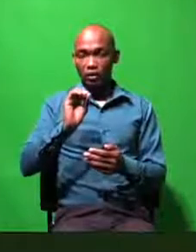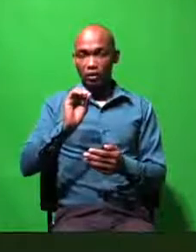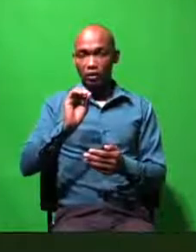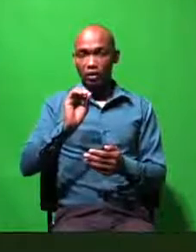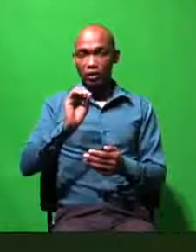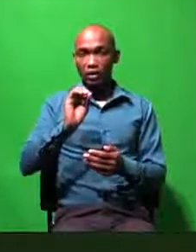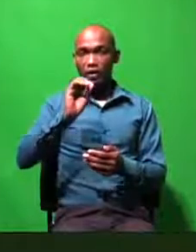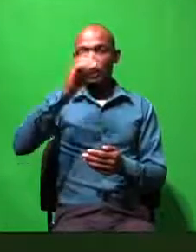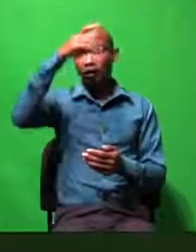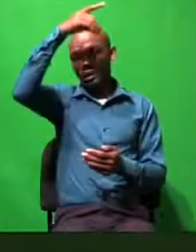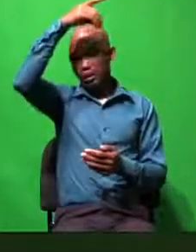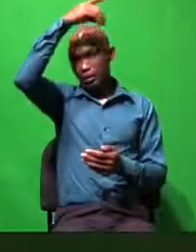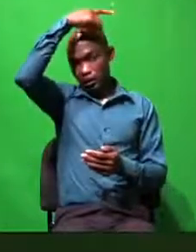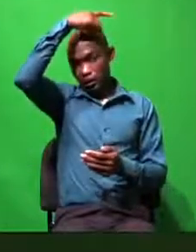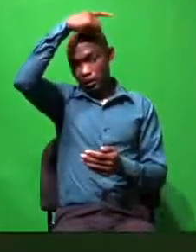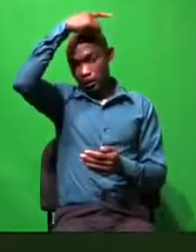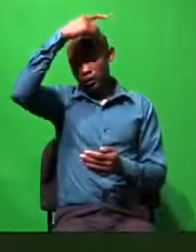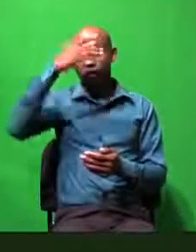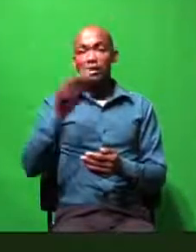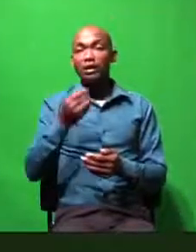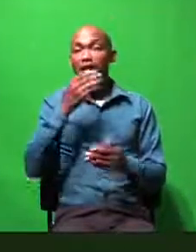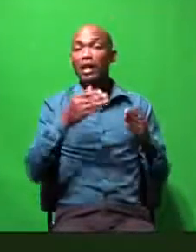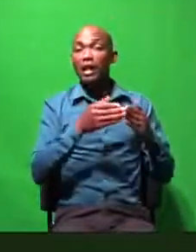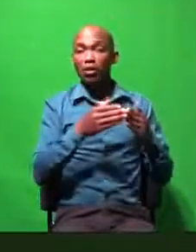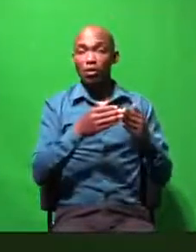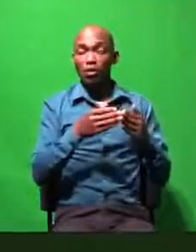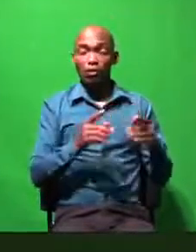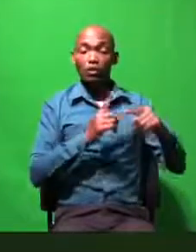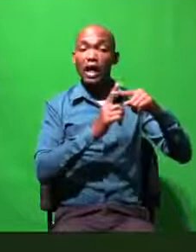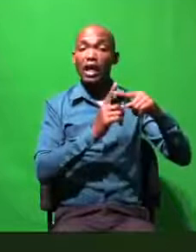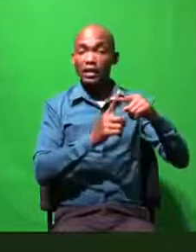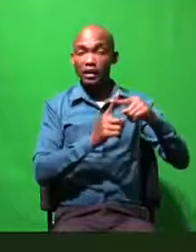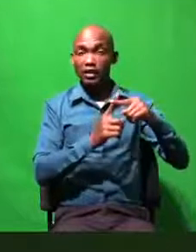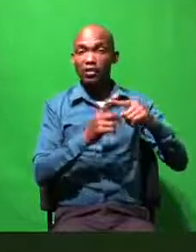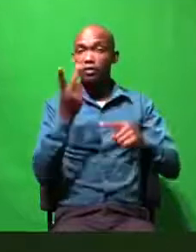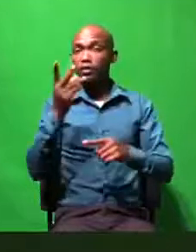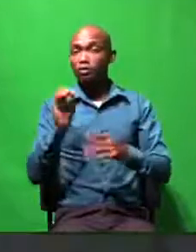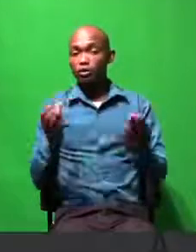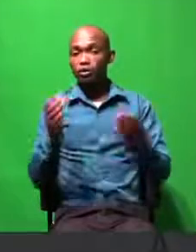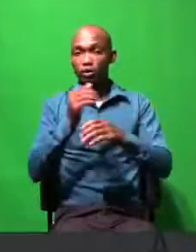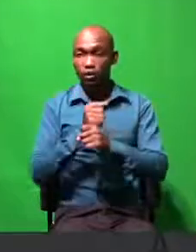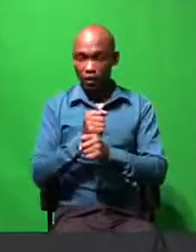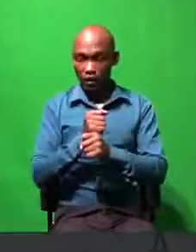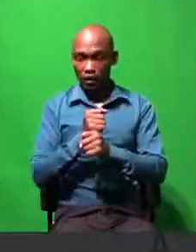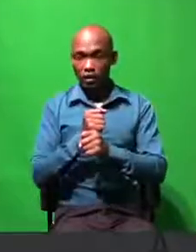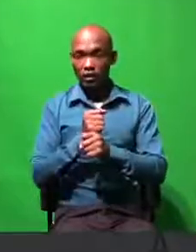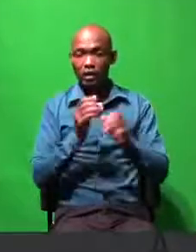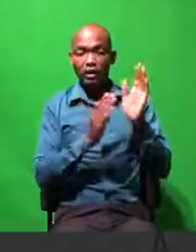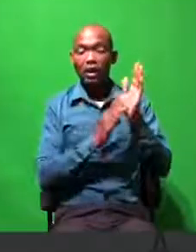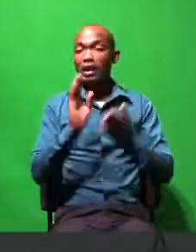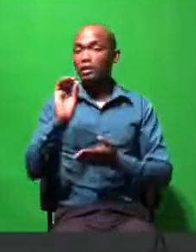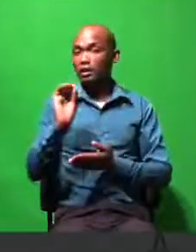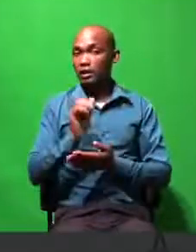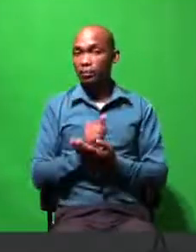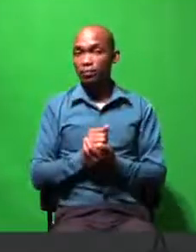to 20 degrees, it gives 90 degrees. Which angles? 10,